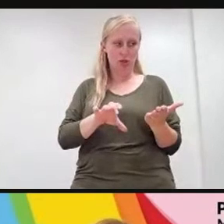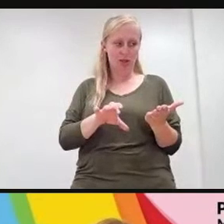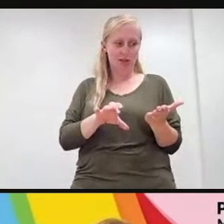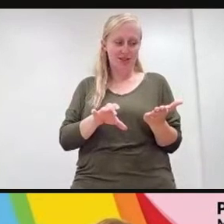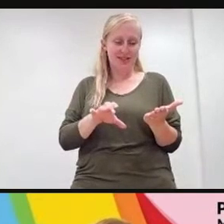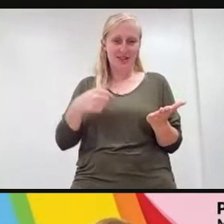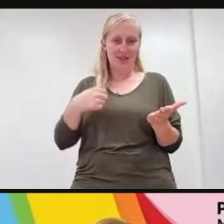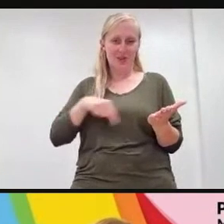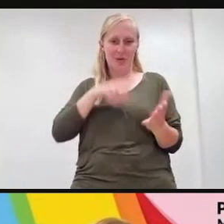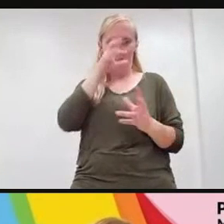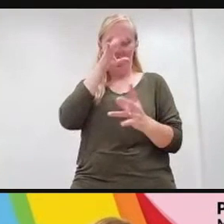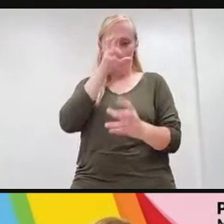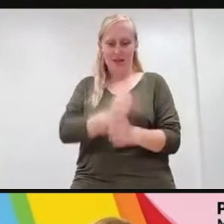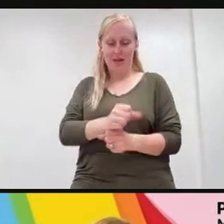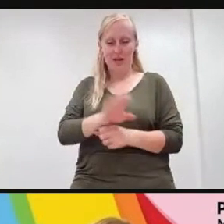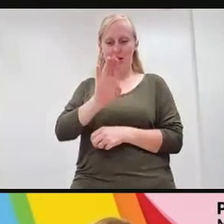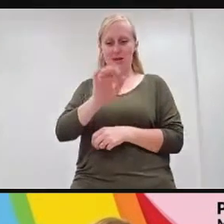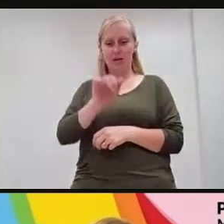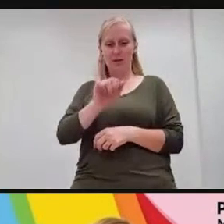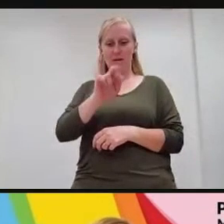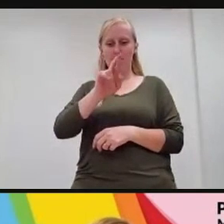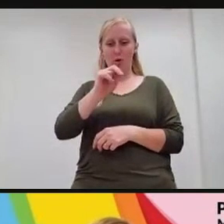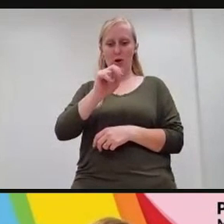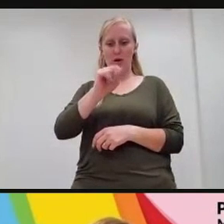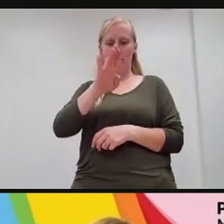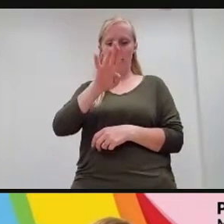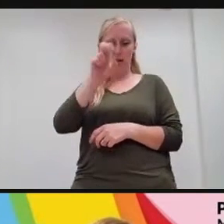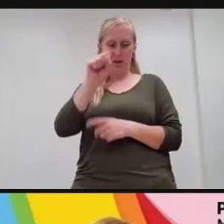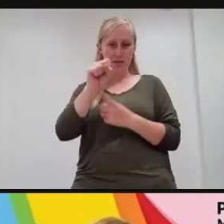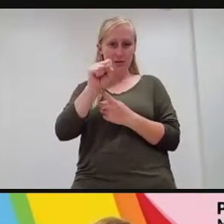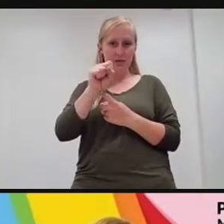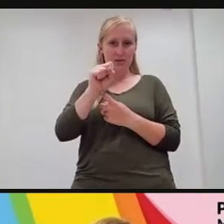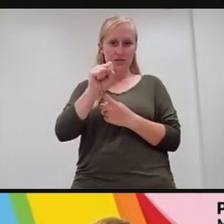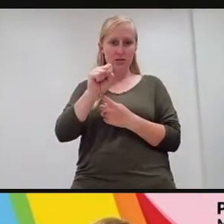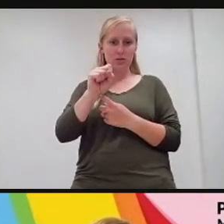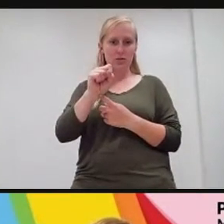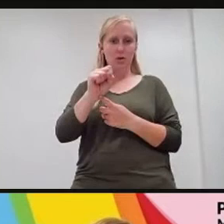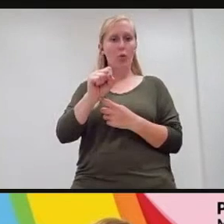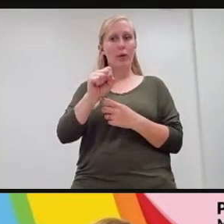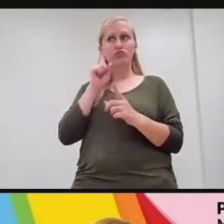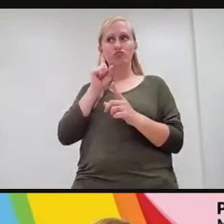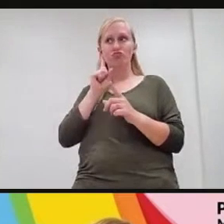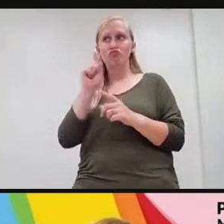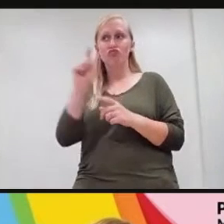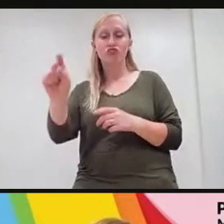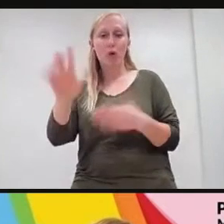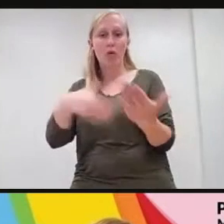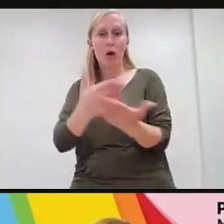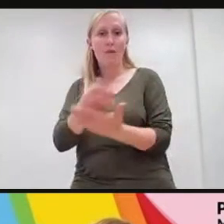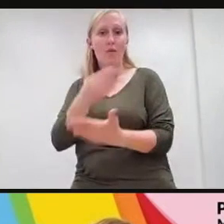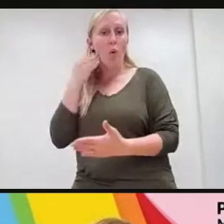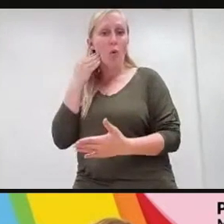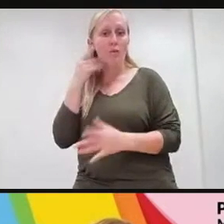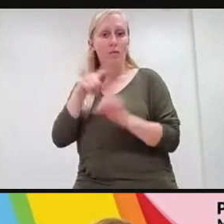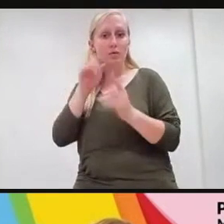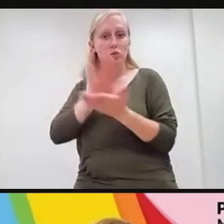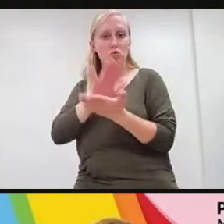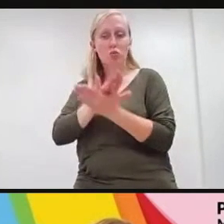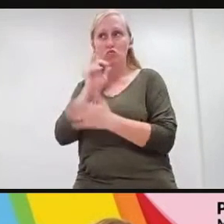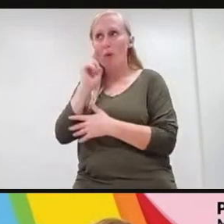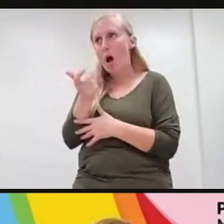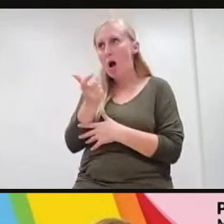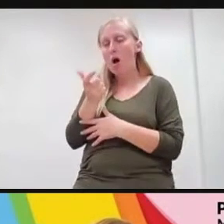really into Barnabas, you know, Jonathan Frid. We'd run home from school to watch that. And I think we did a